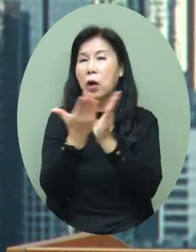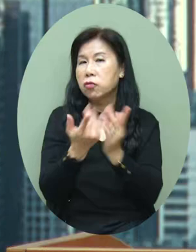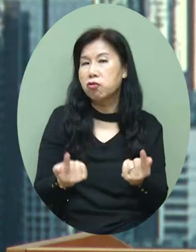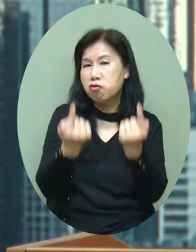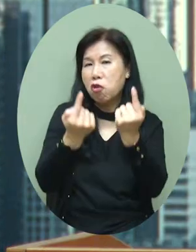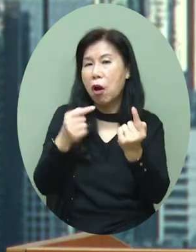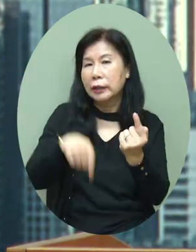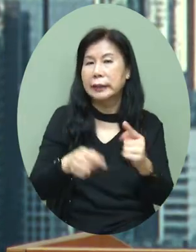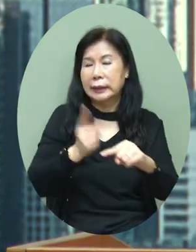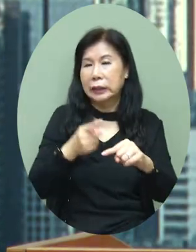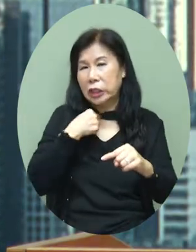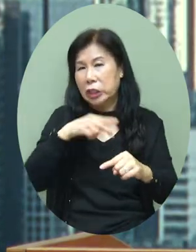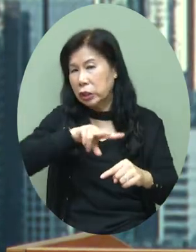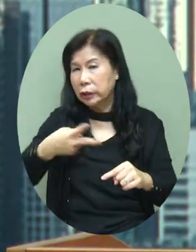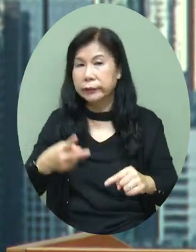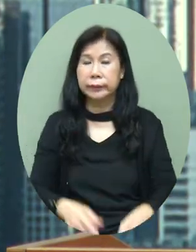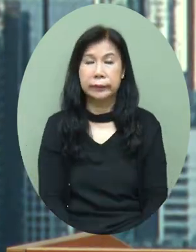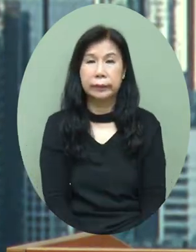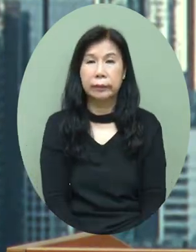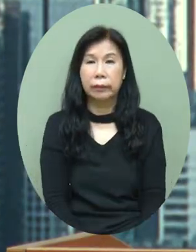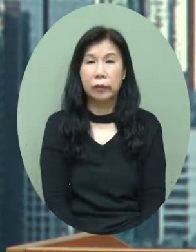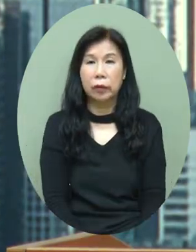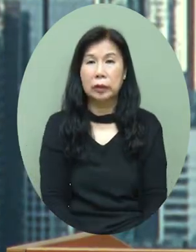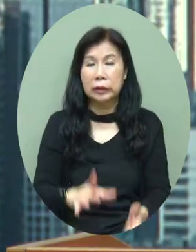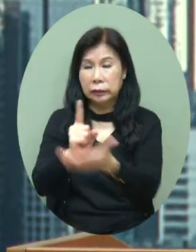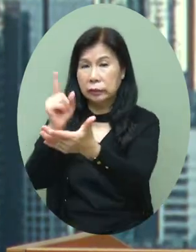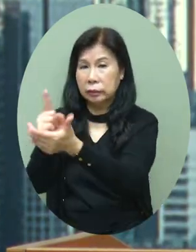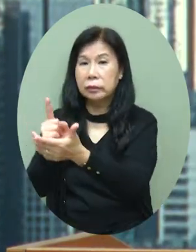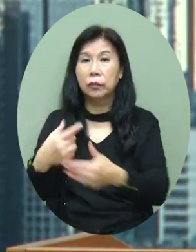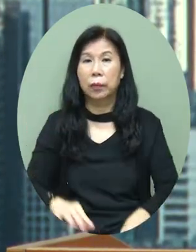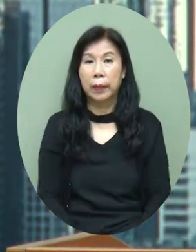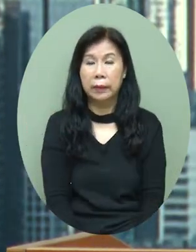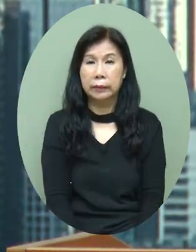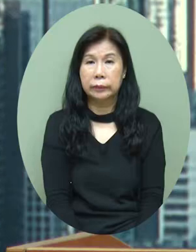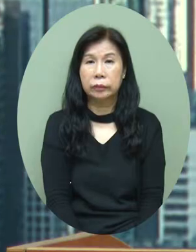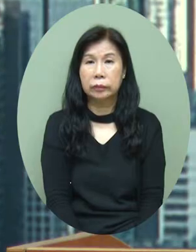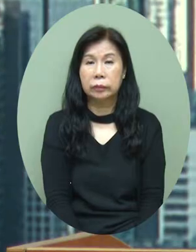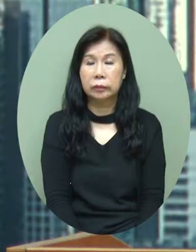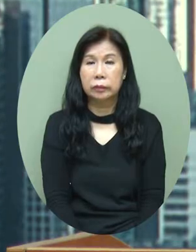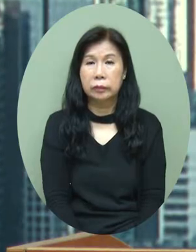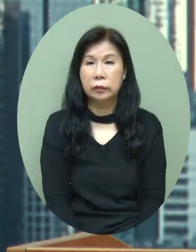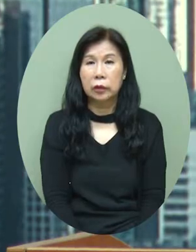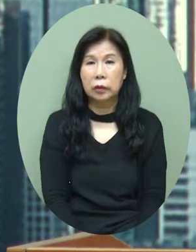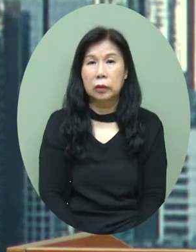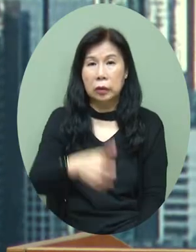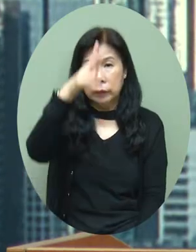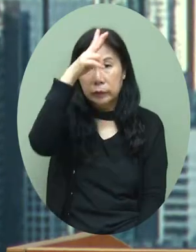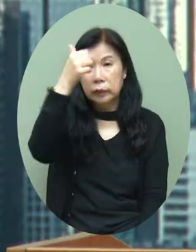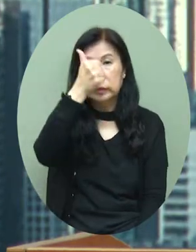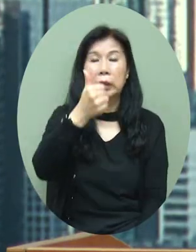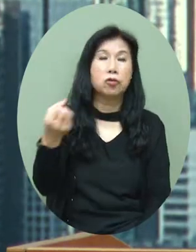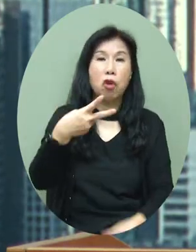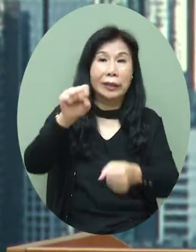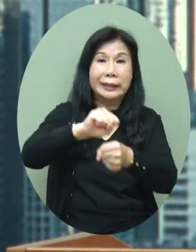civil service pay adjustment, the CE in Council will have taken into consideration all the